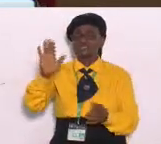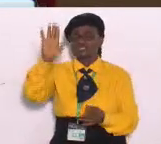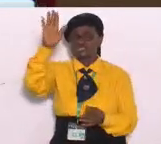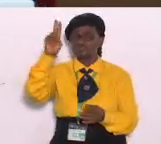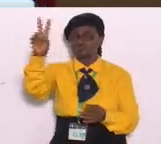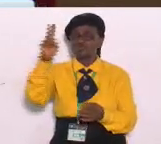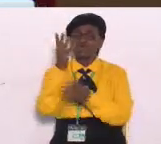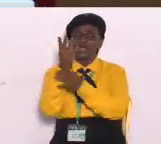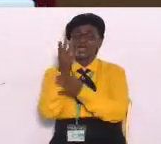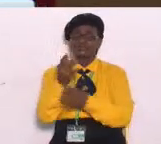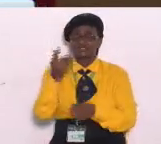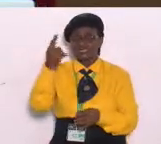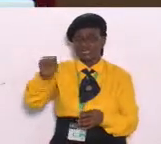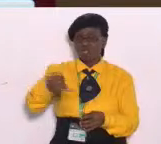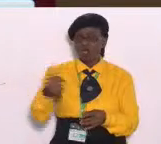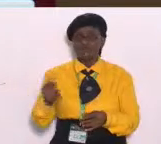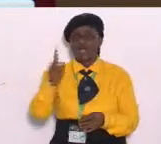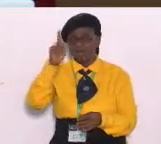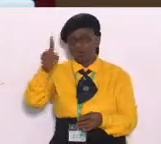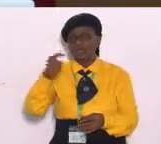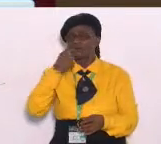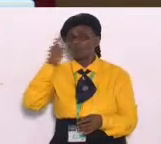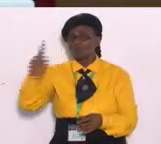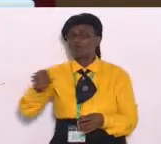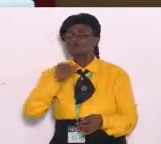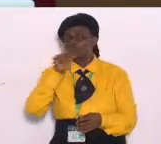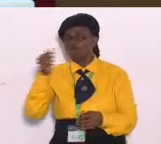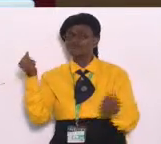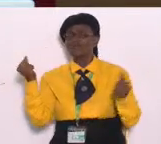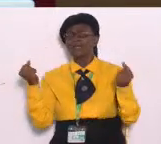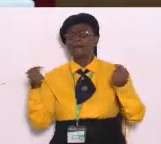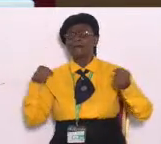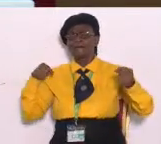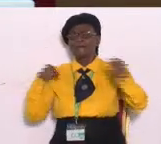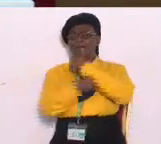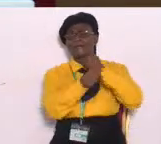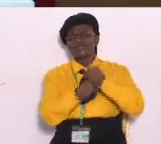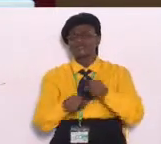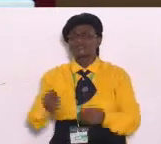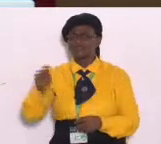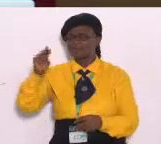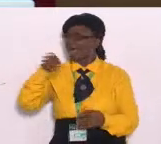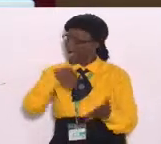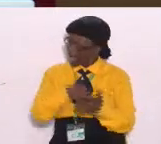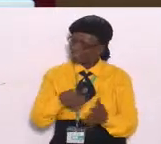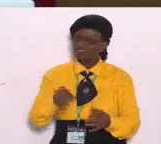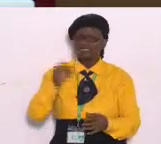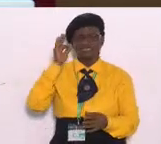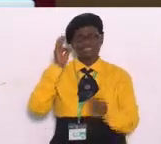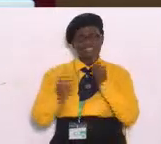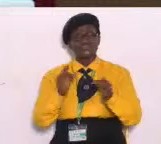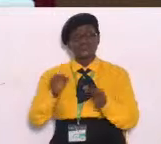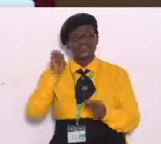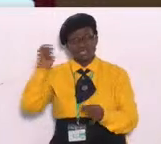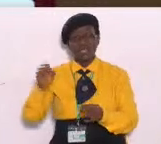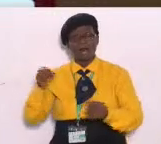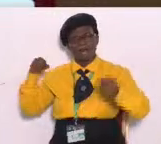the other man must not beat him again. If he lands a